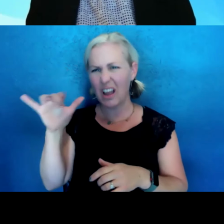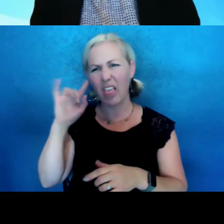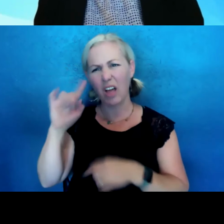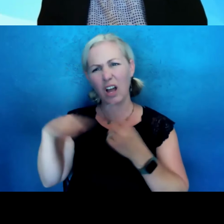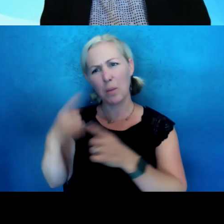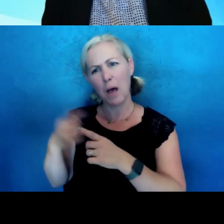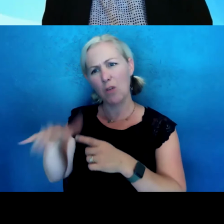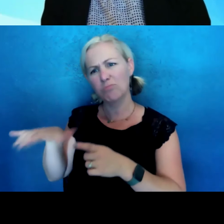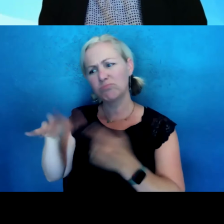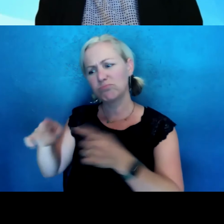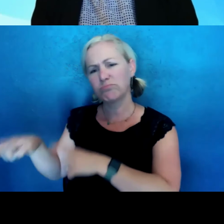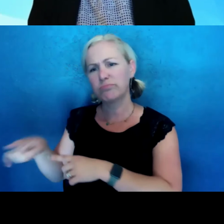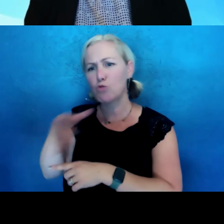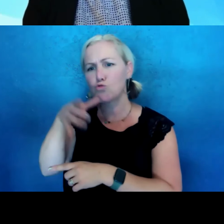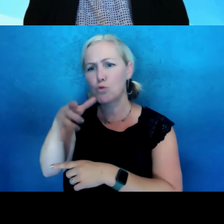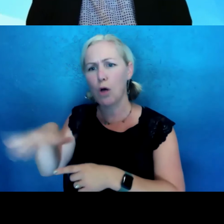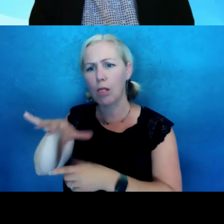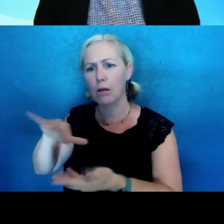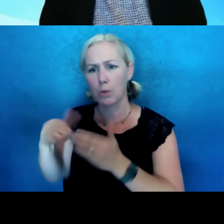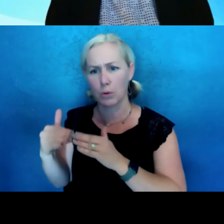a look at all of that with you.